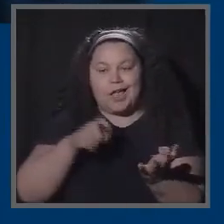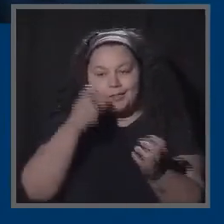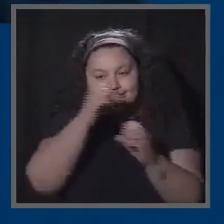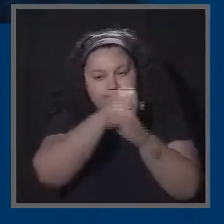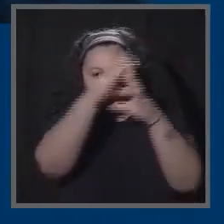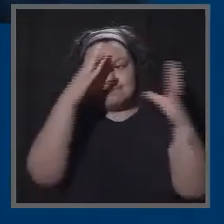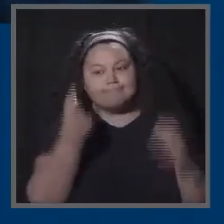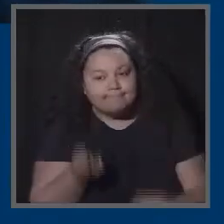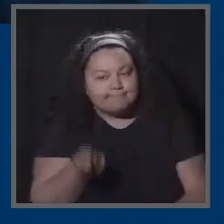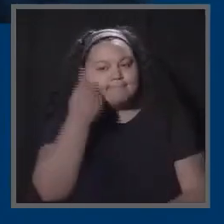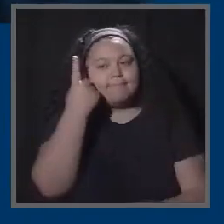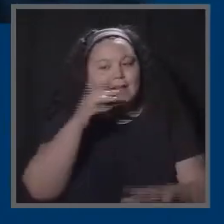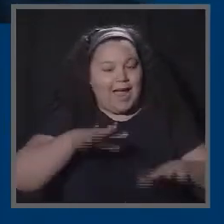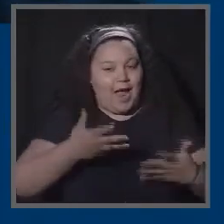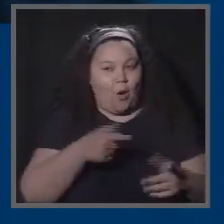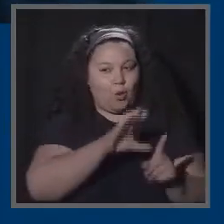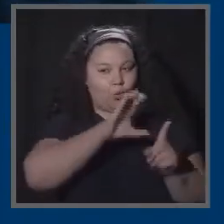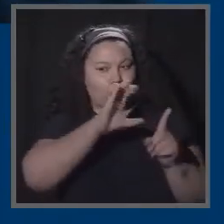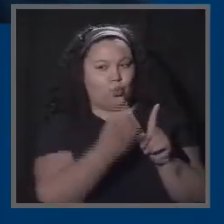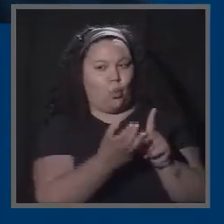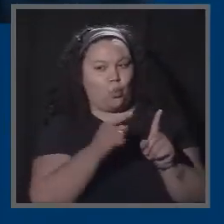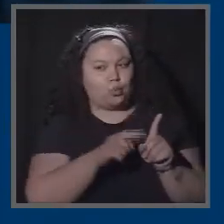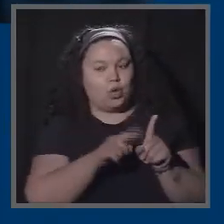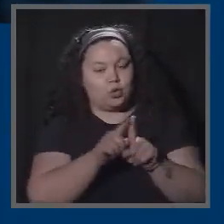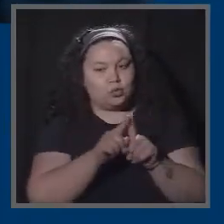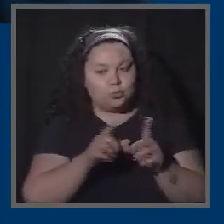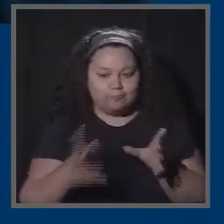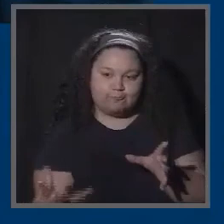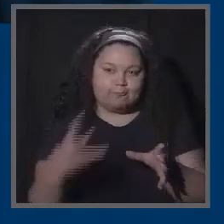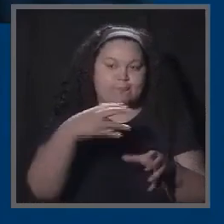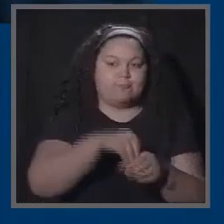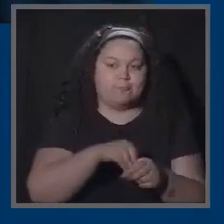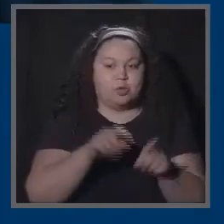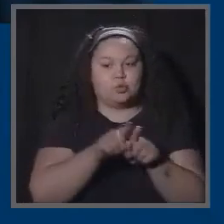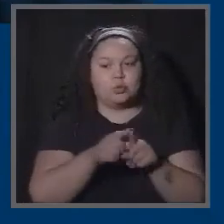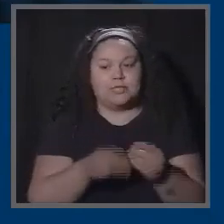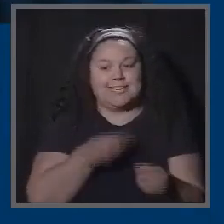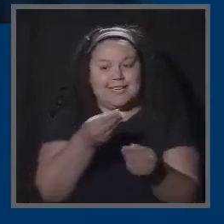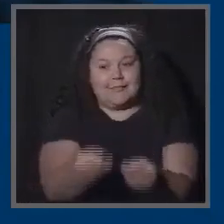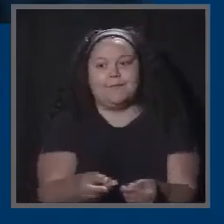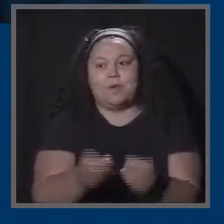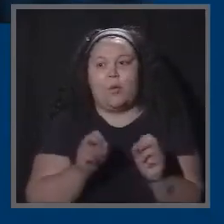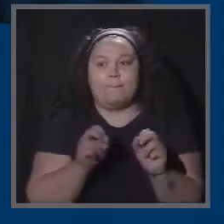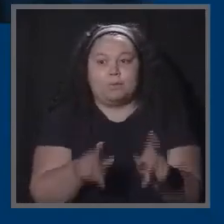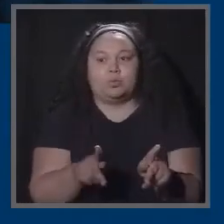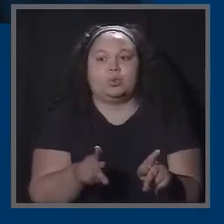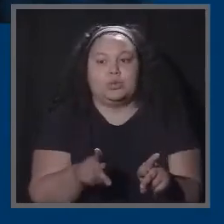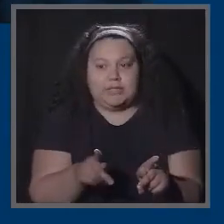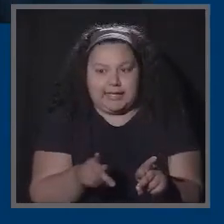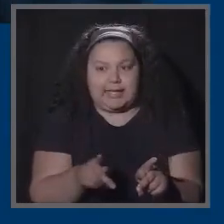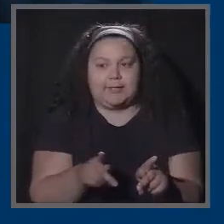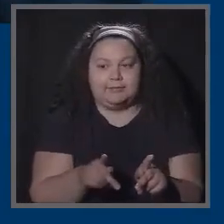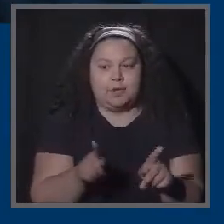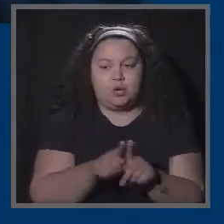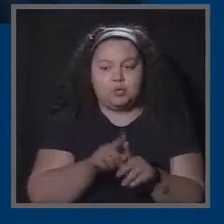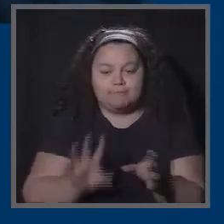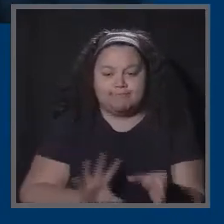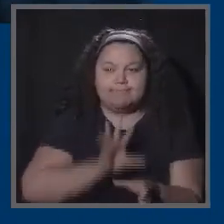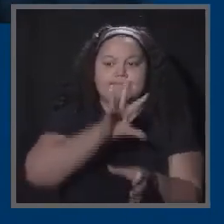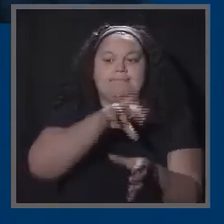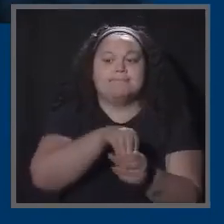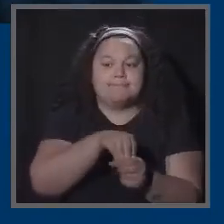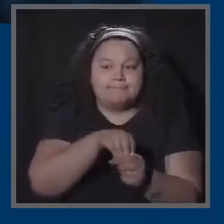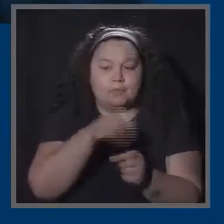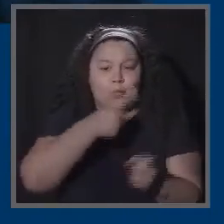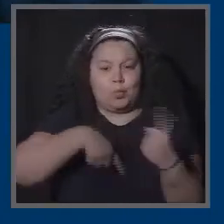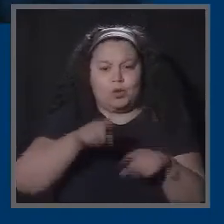part of cultural capability, cultural opportunity. So we should integrate it within what we're trying to achieve